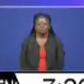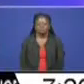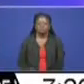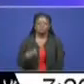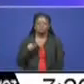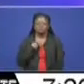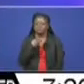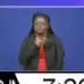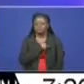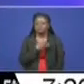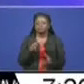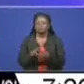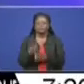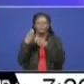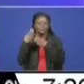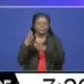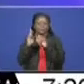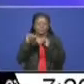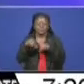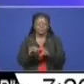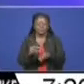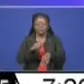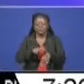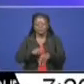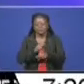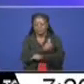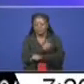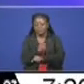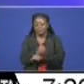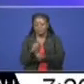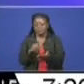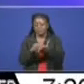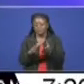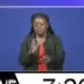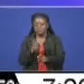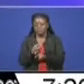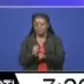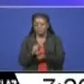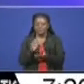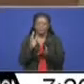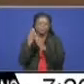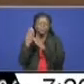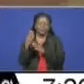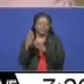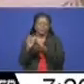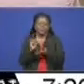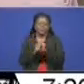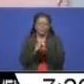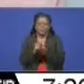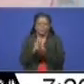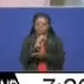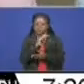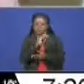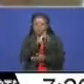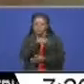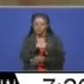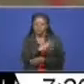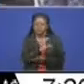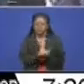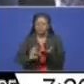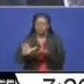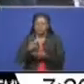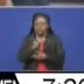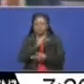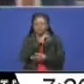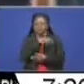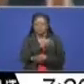Members of the Bahamas Maritime Authority, students from Bahamas Academy, St. John's College, and the Jackie Robinson Foundation assembled